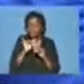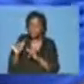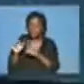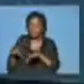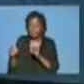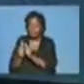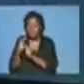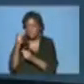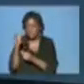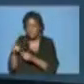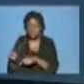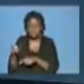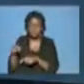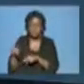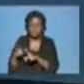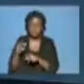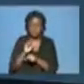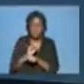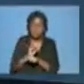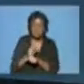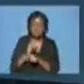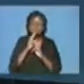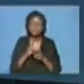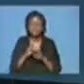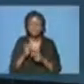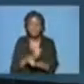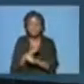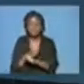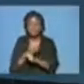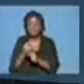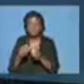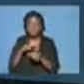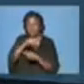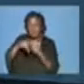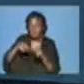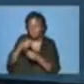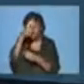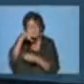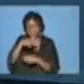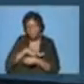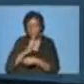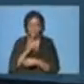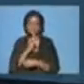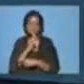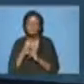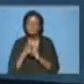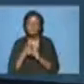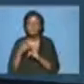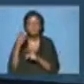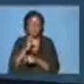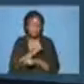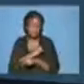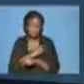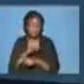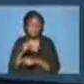pay. Reactions also strong among men we talked to. Neville Sayers and Mervyn Darling of Montel Heights